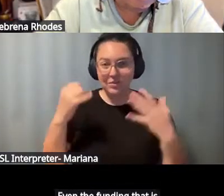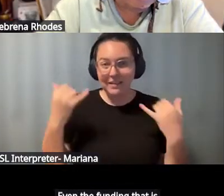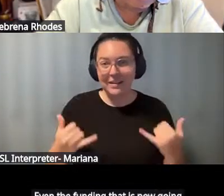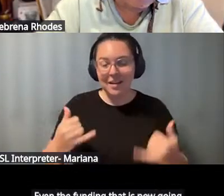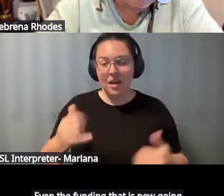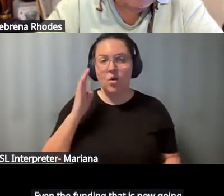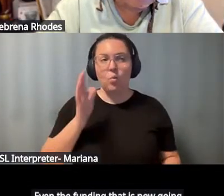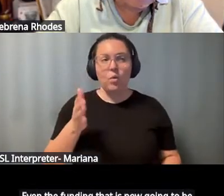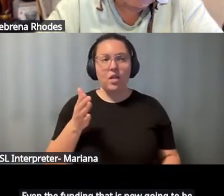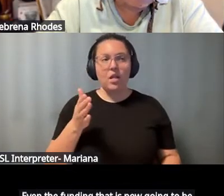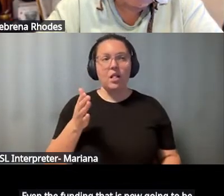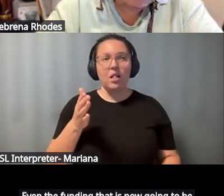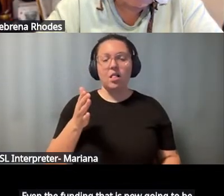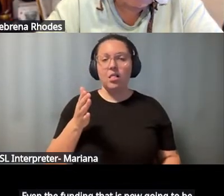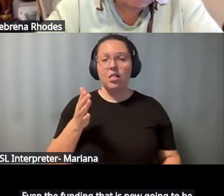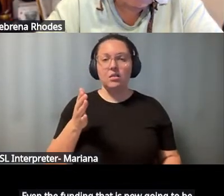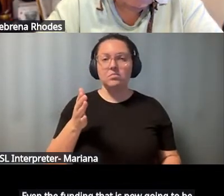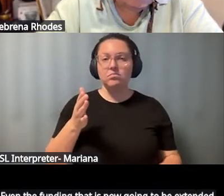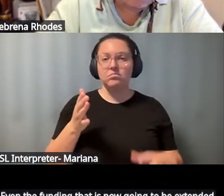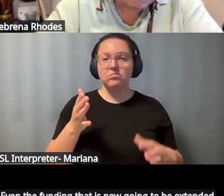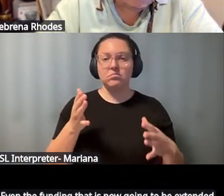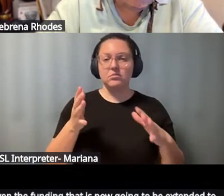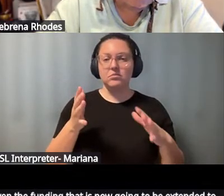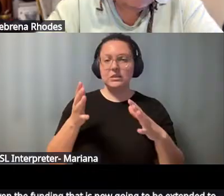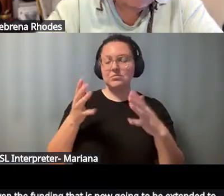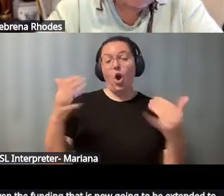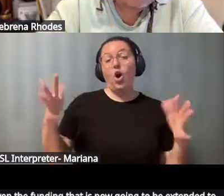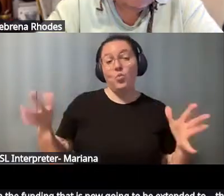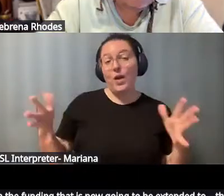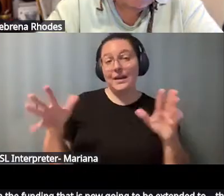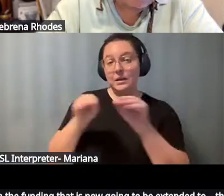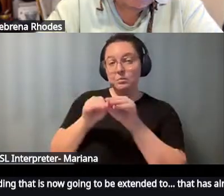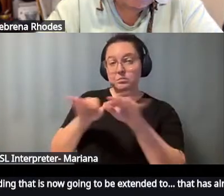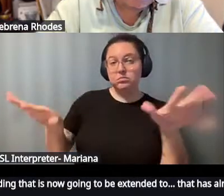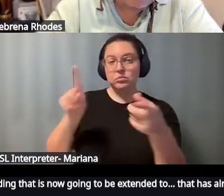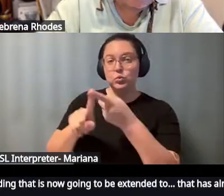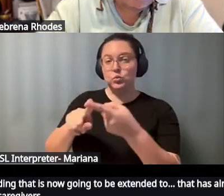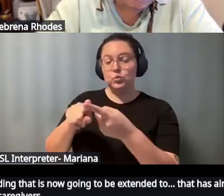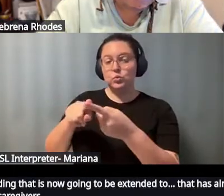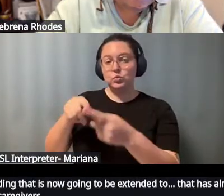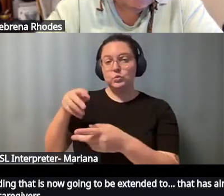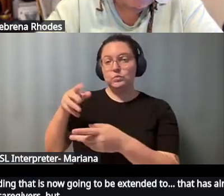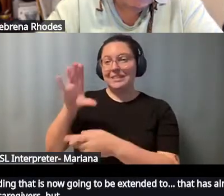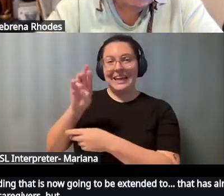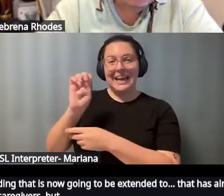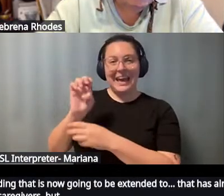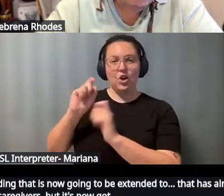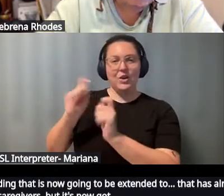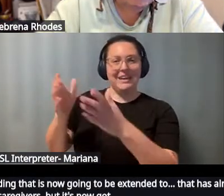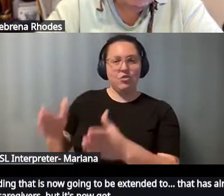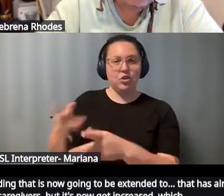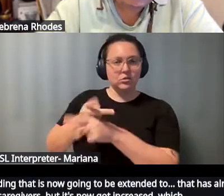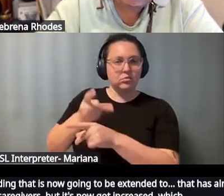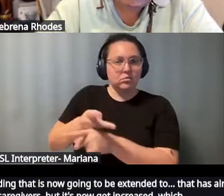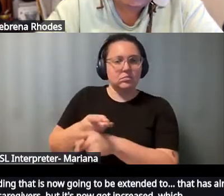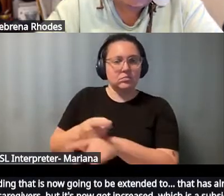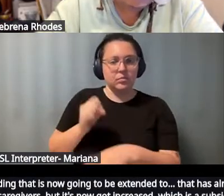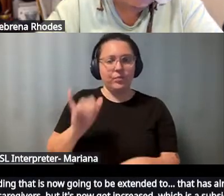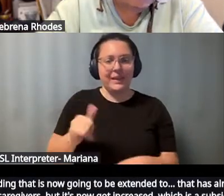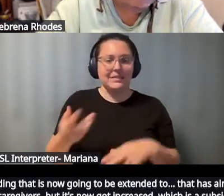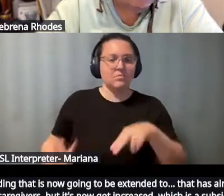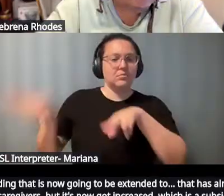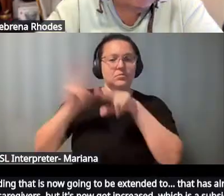be extended to, that has already been extended to caregivers, but it's now got increased, which is a subsidy that is